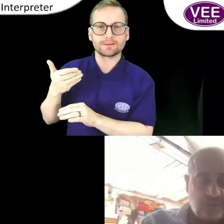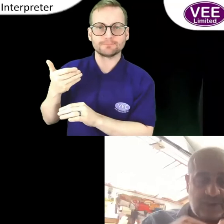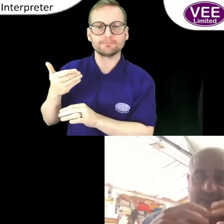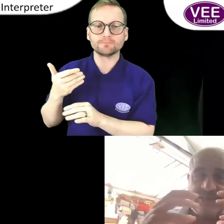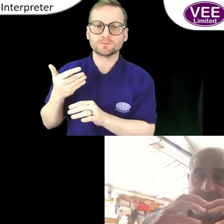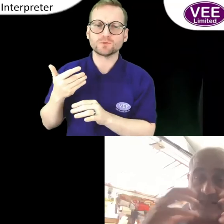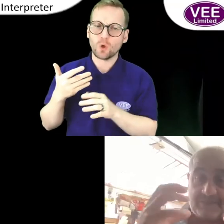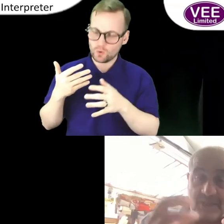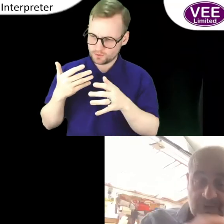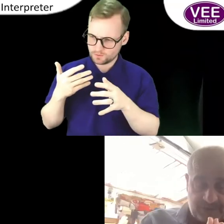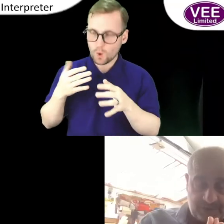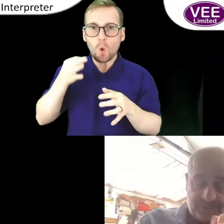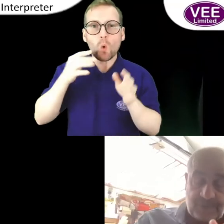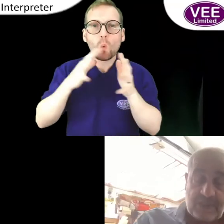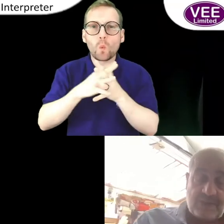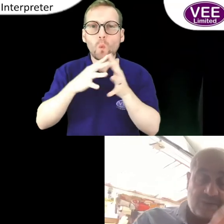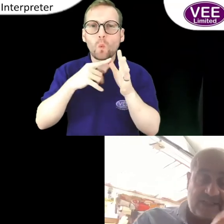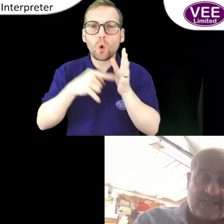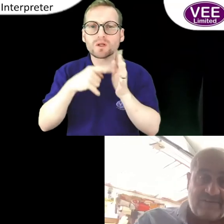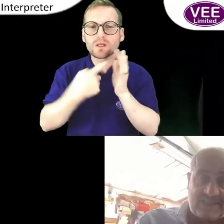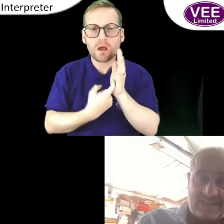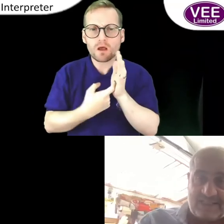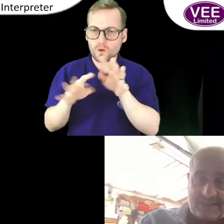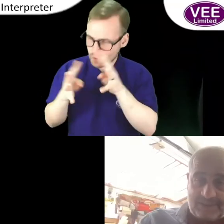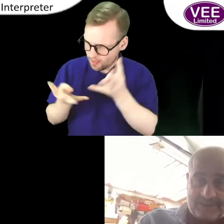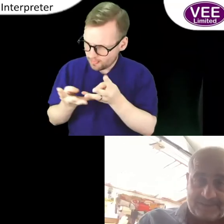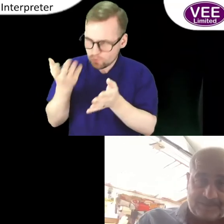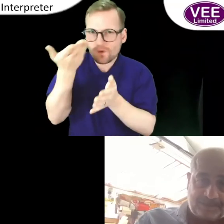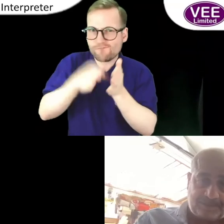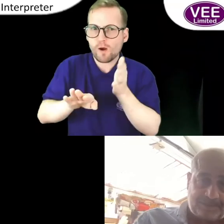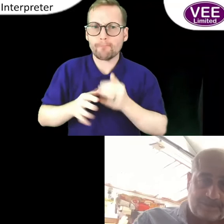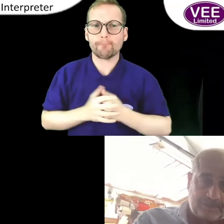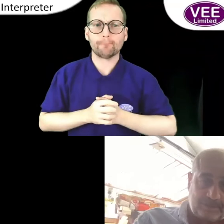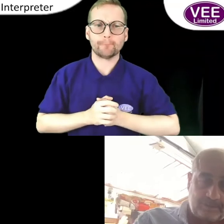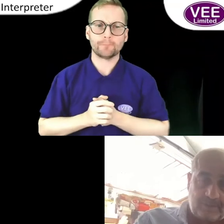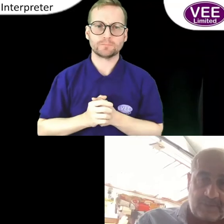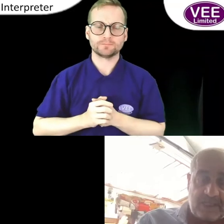of work that is it belongs to. So can I have the next slide, please?